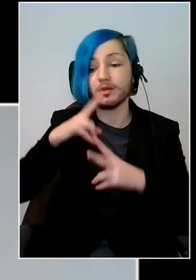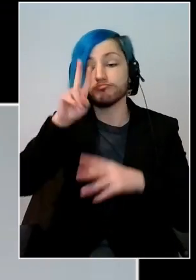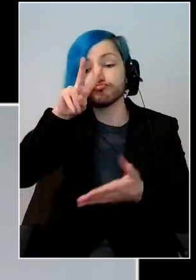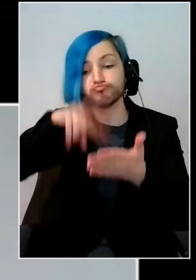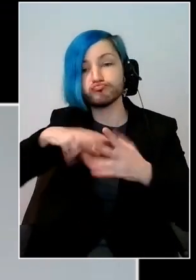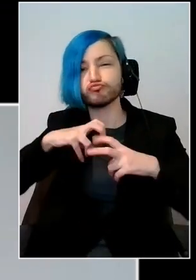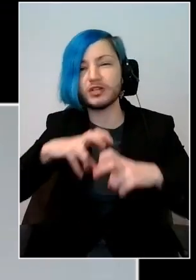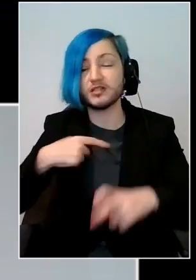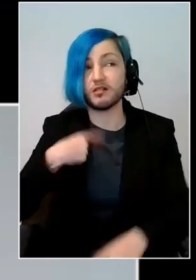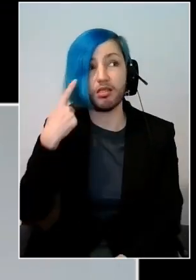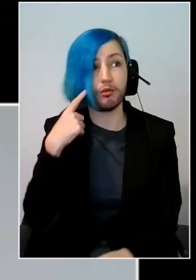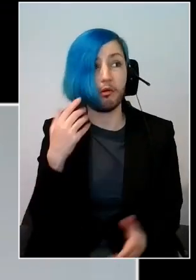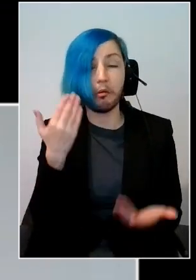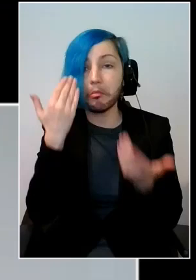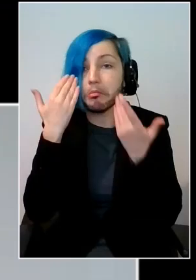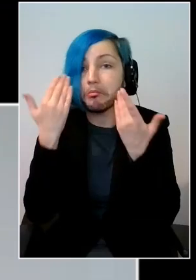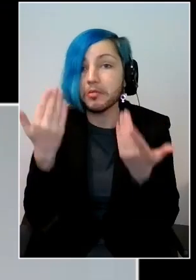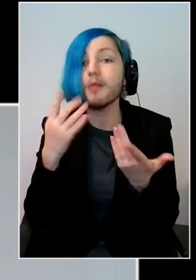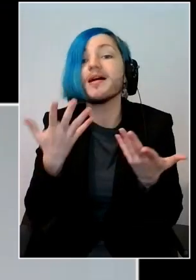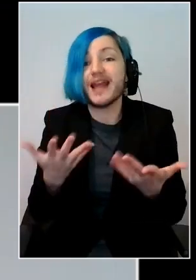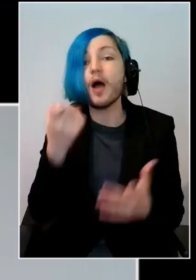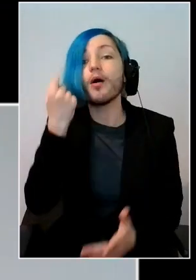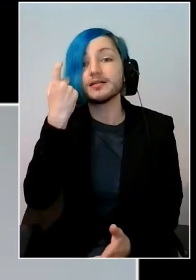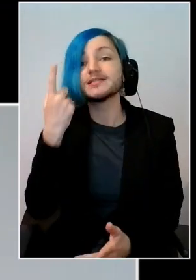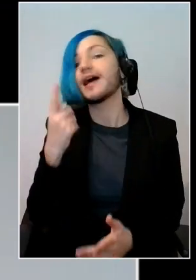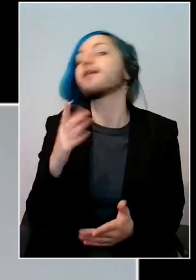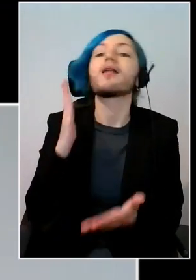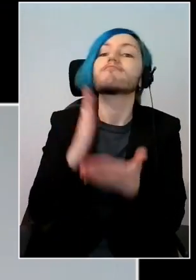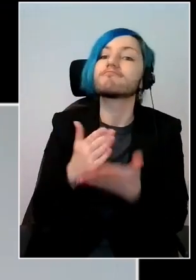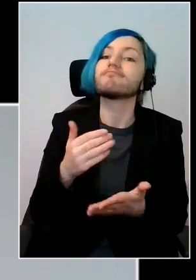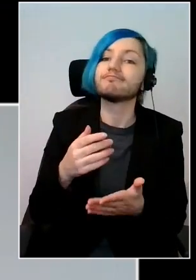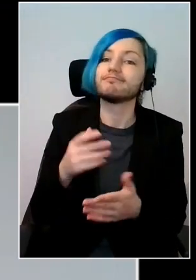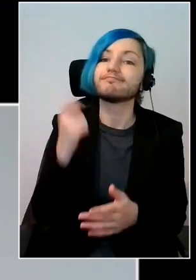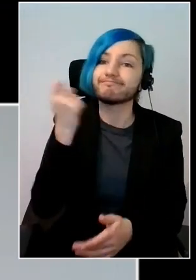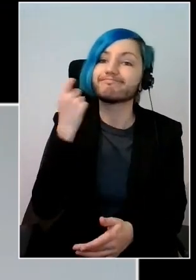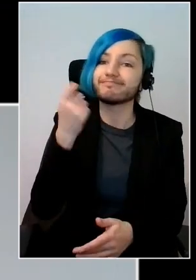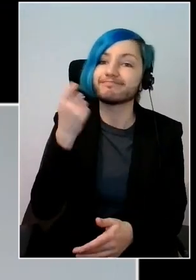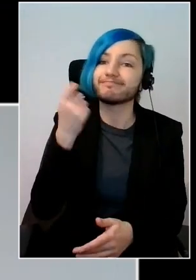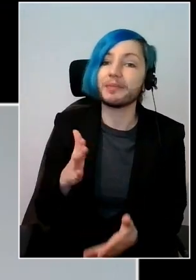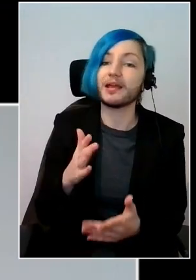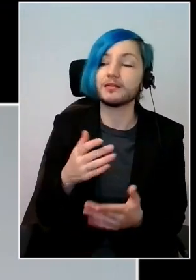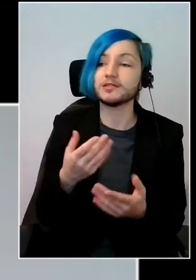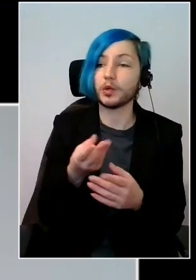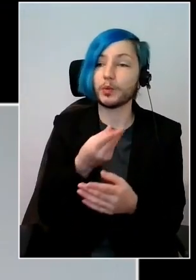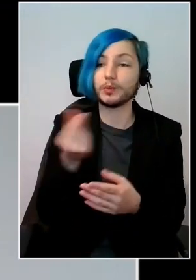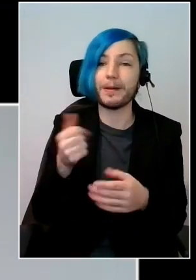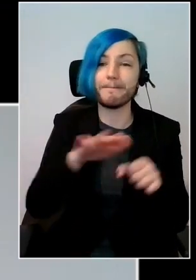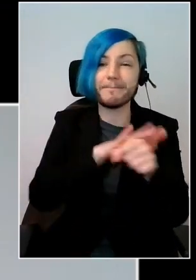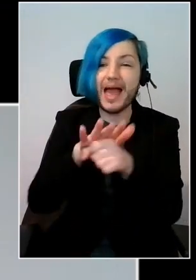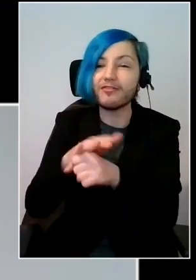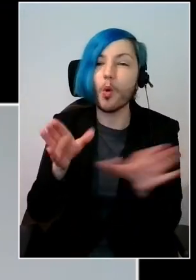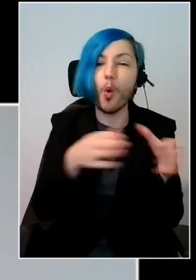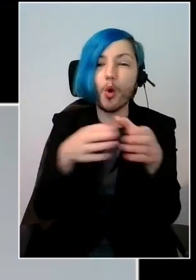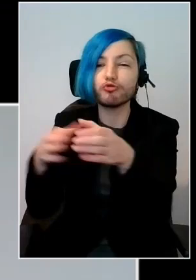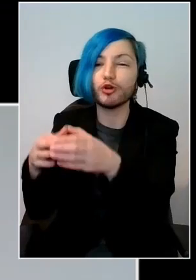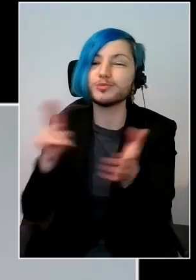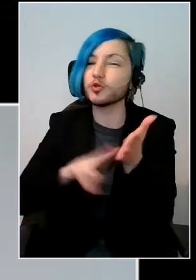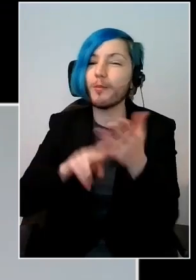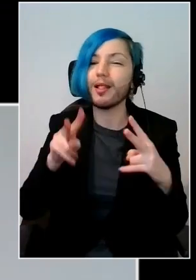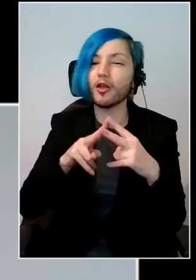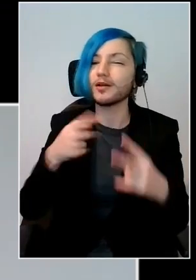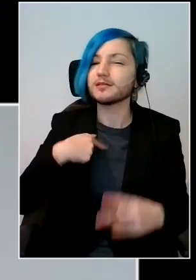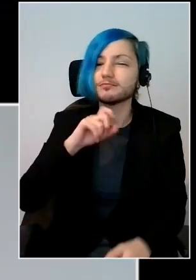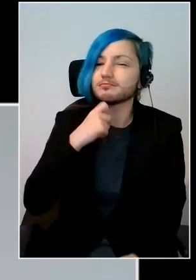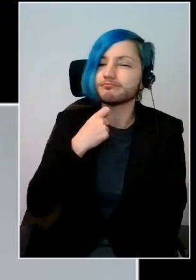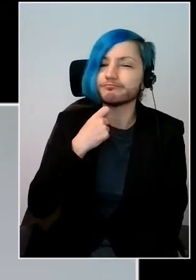it's definitely worked. I've had a real big increase in those areas that wouldn't normally get involved with or contact us. Okay, brilliant. Thanks for